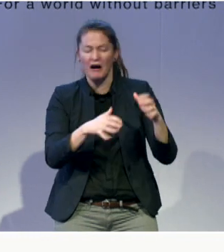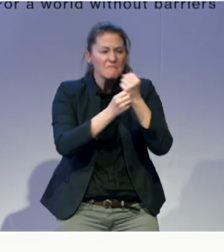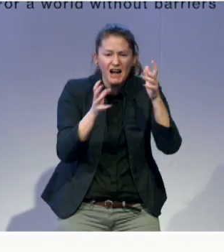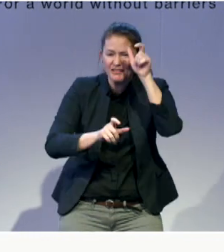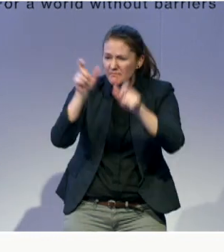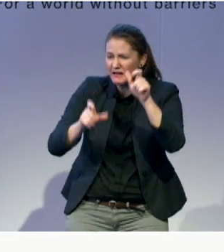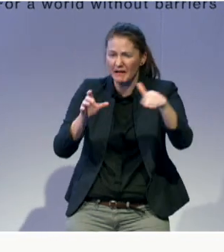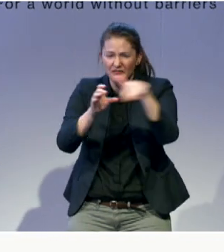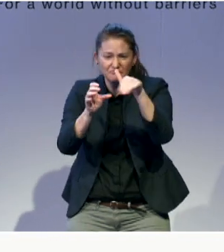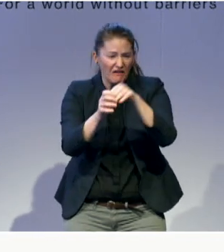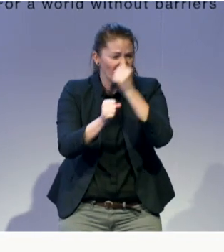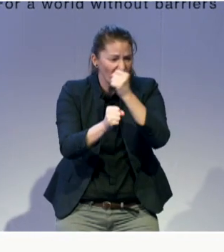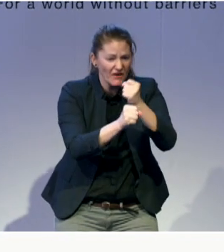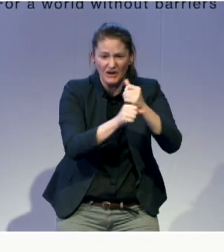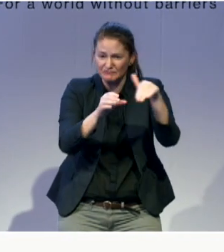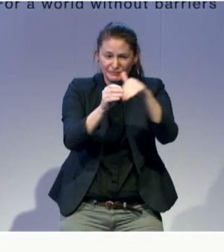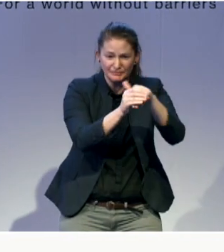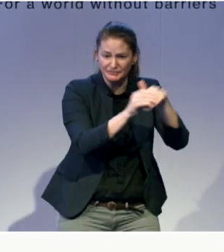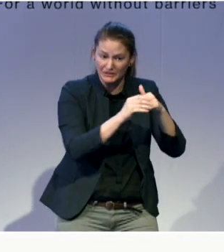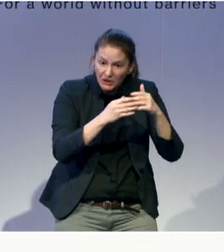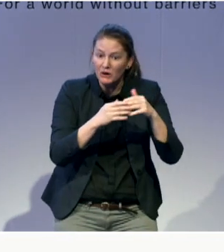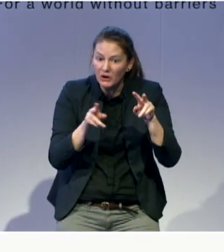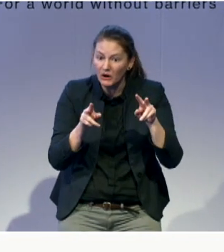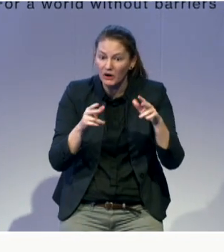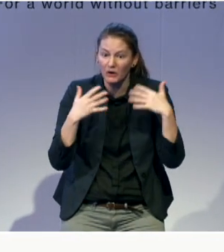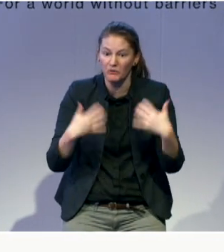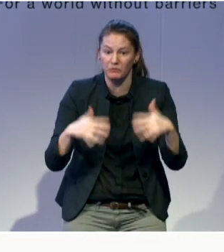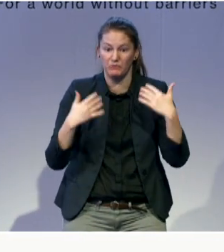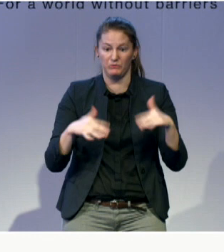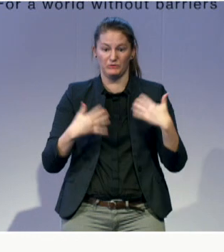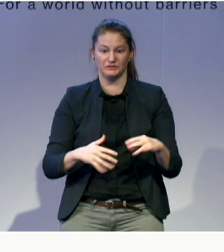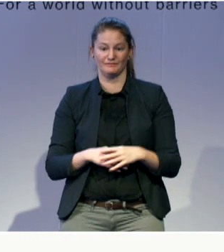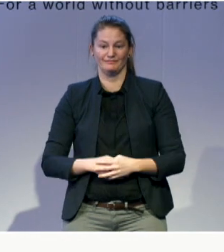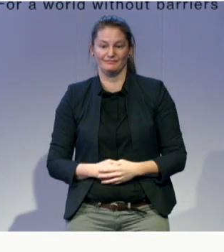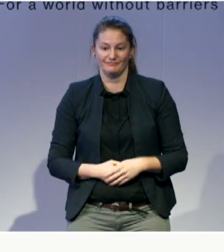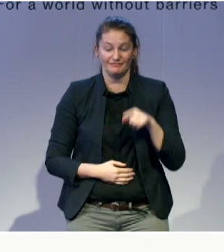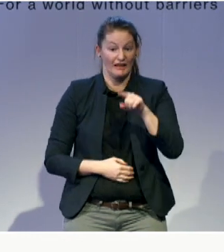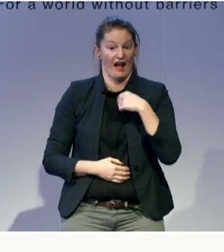and now that Tom's taken over, we can actually add more money to the kitty on that one.